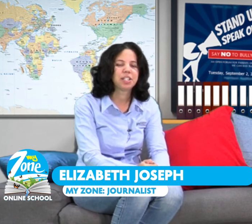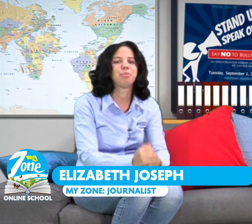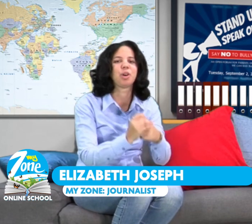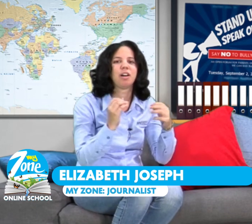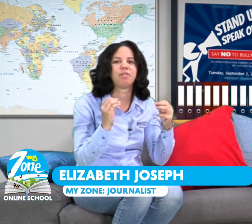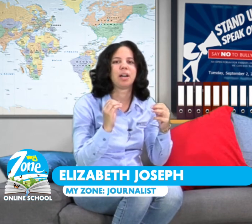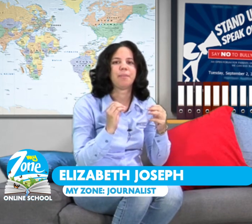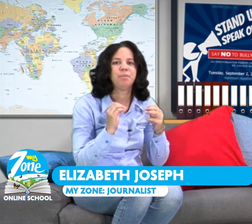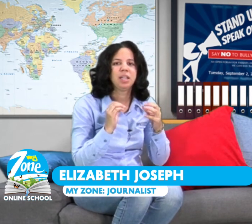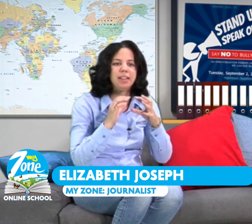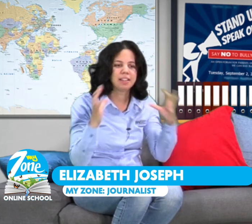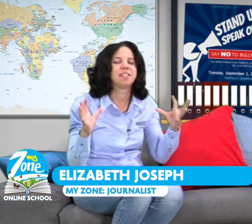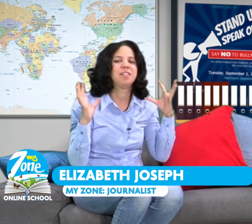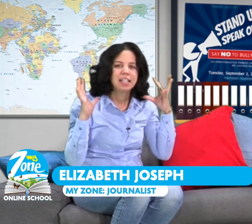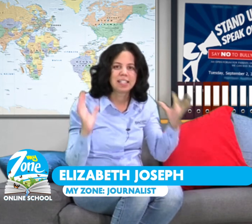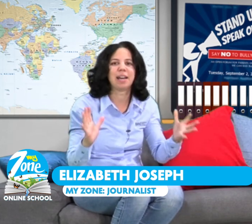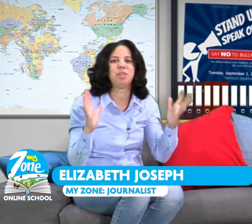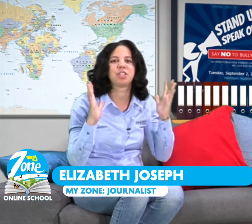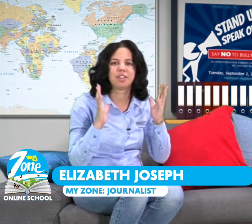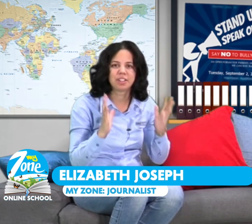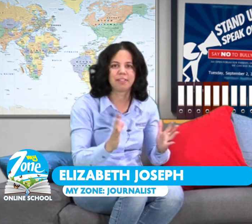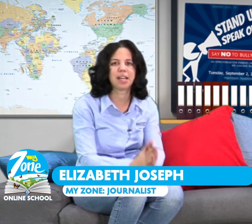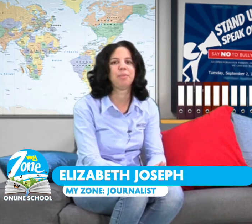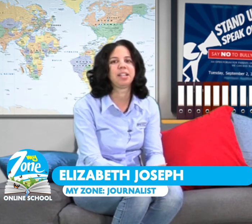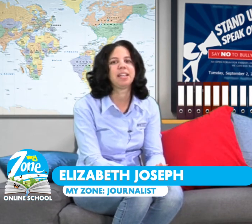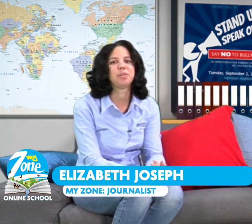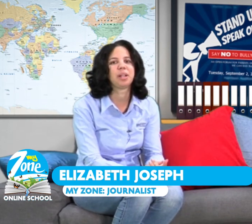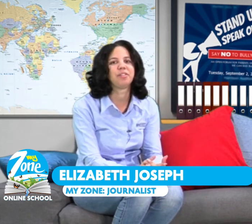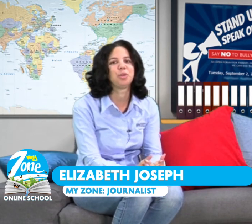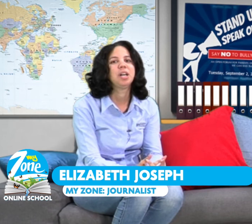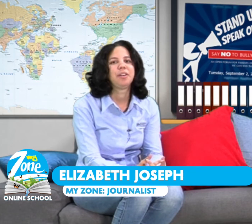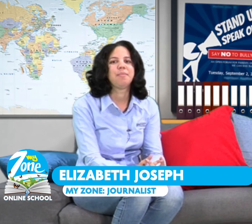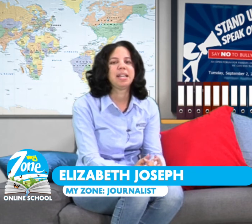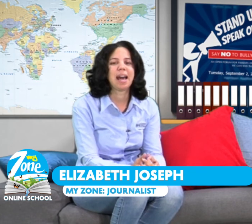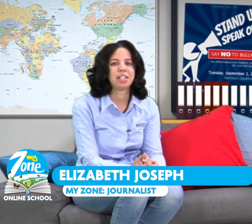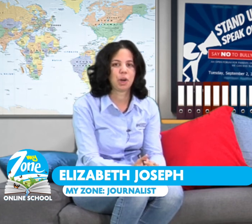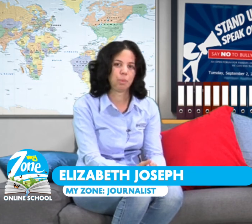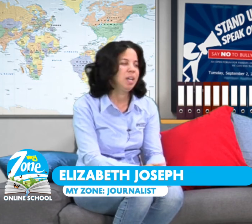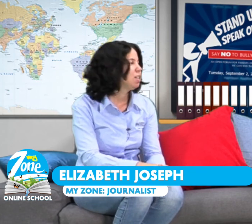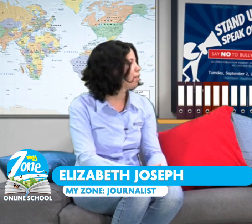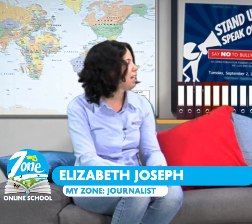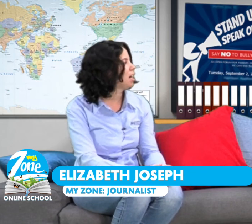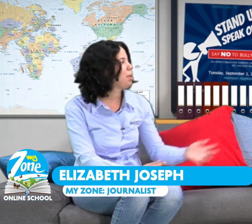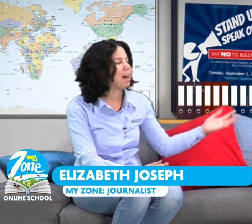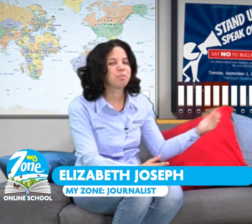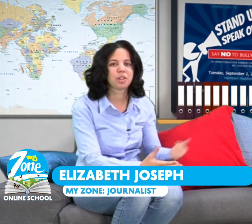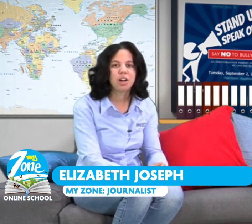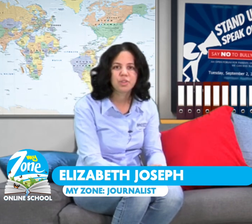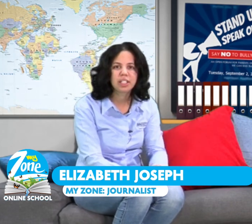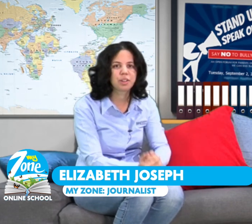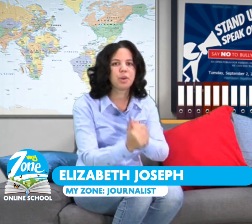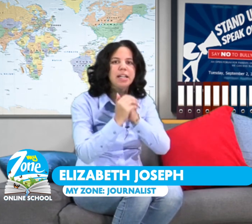in terms of this tough time that the kids will have to remain at home. So right now we have